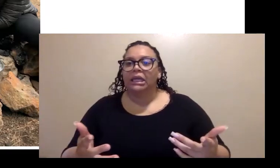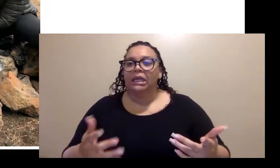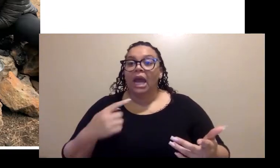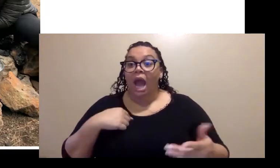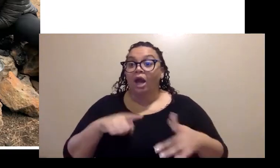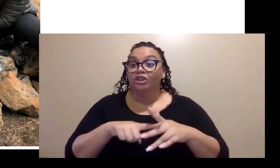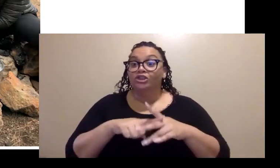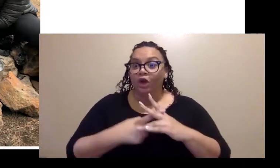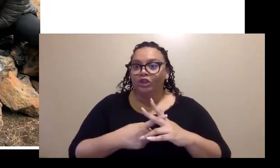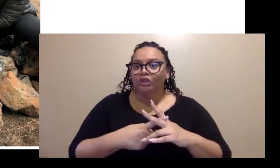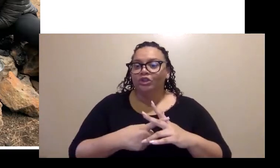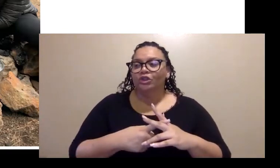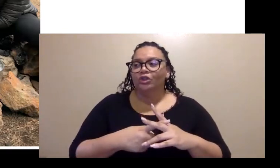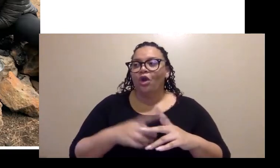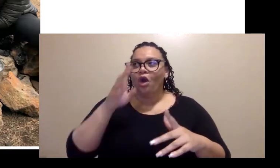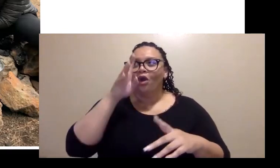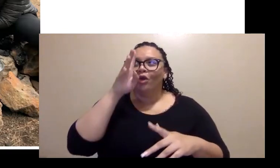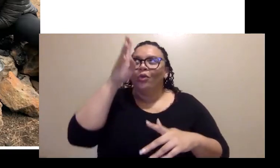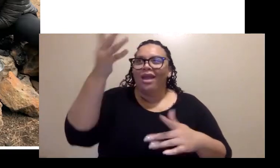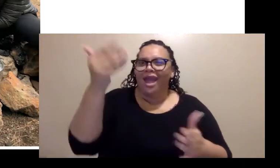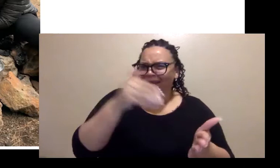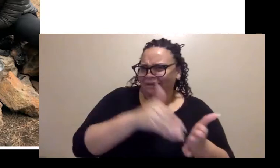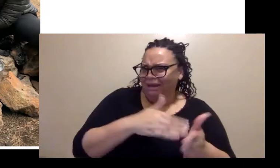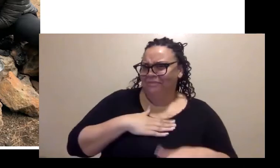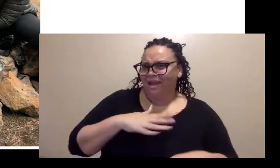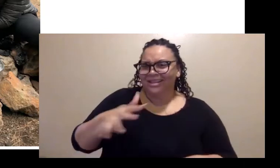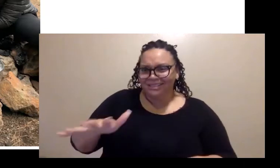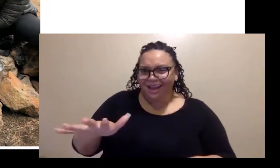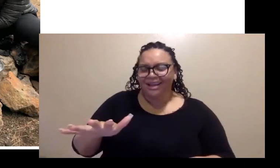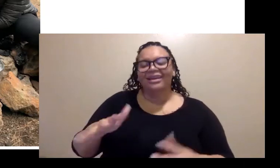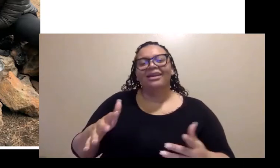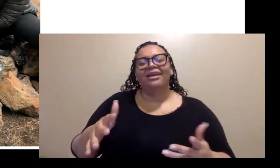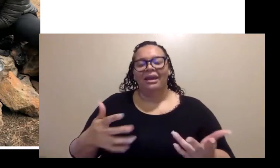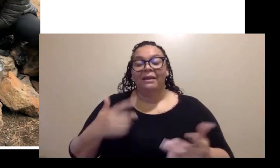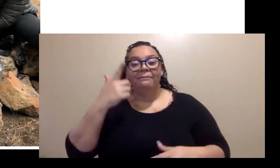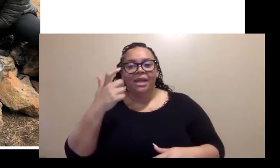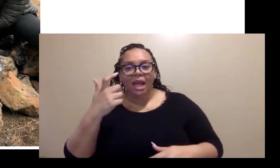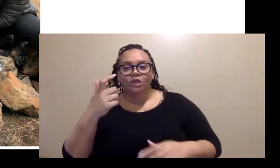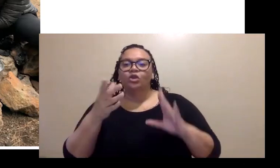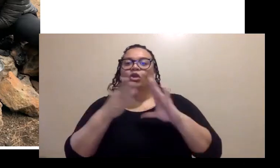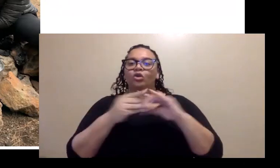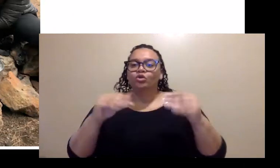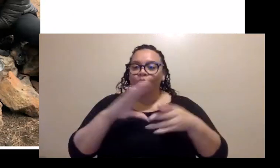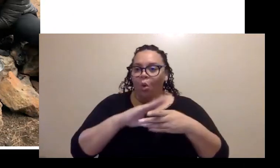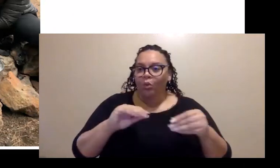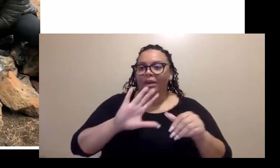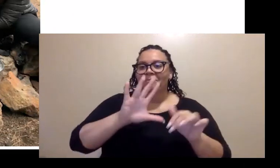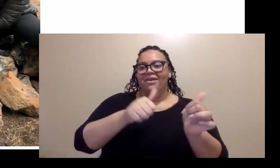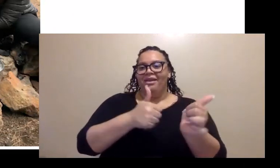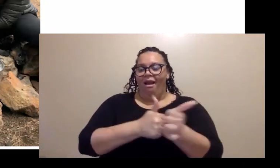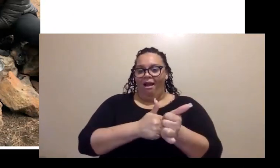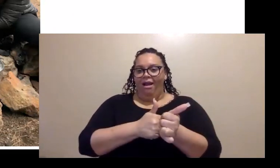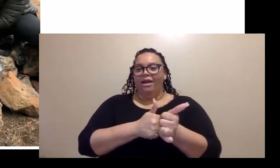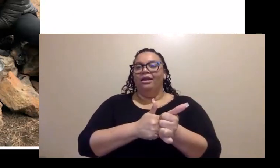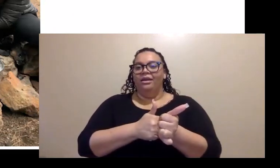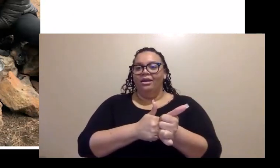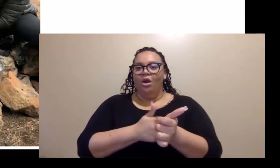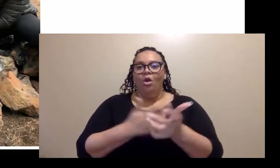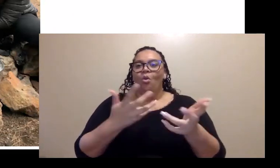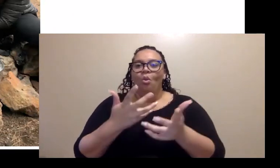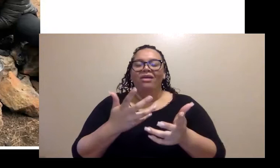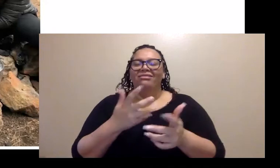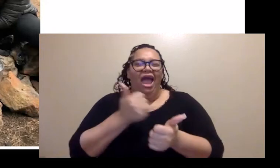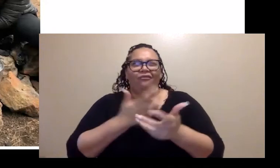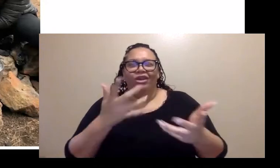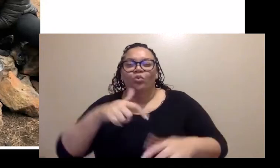recreate anxiety for me in some ways, because of the narrative and the story behind what the hours was supposed to look like for